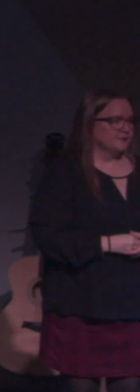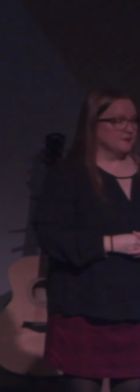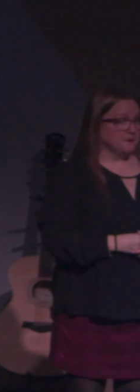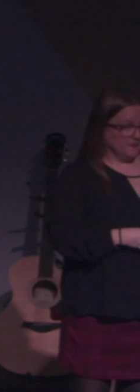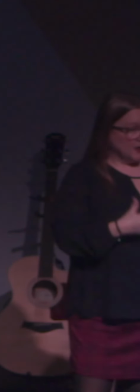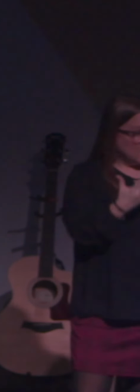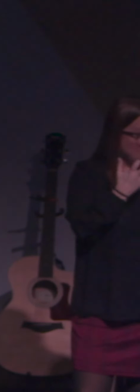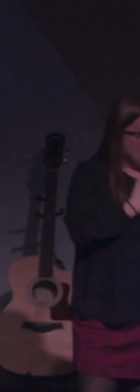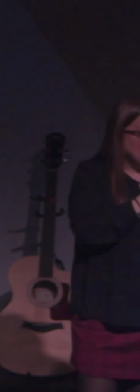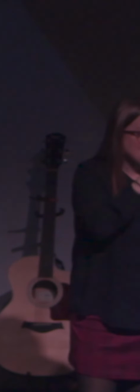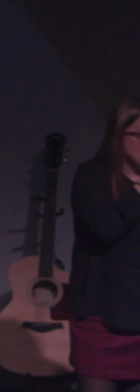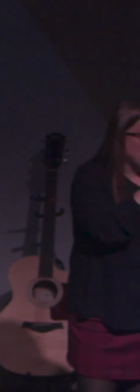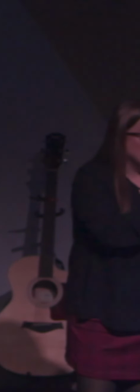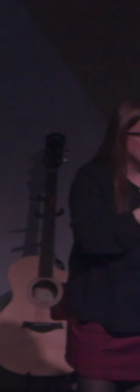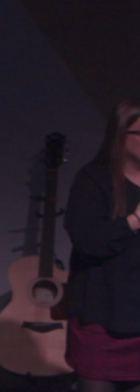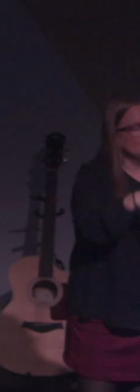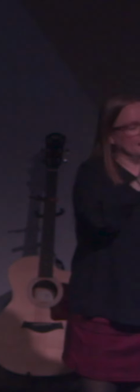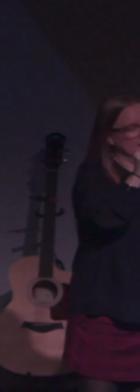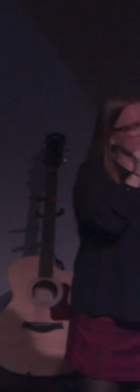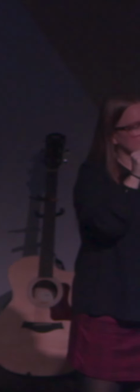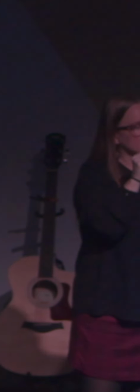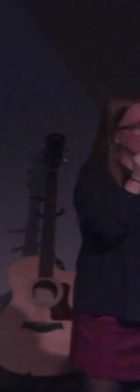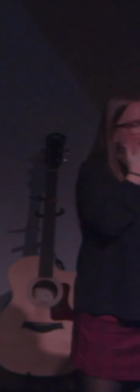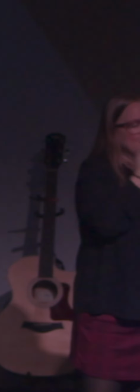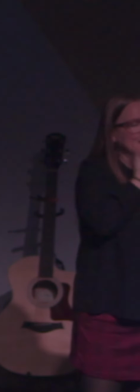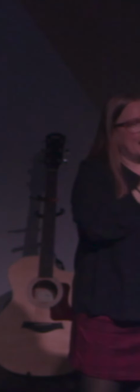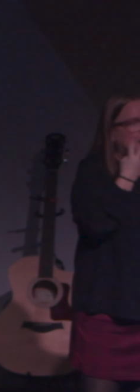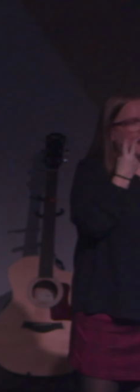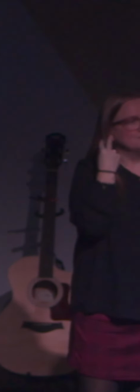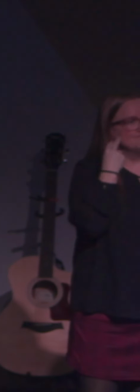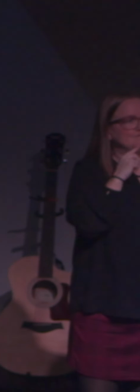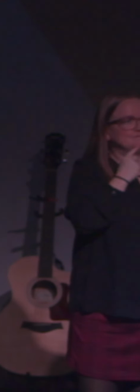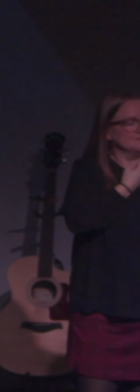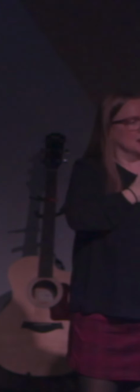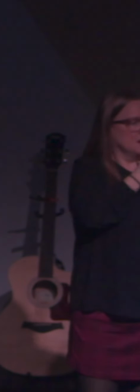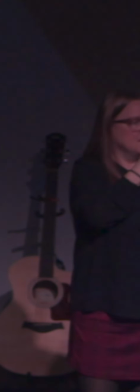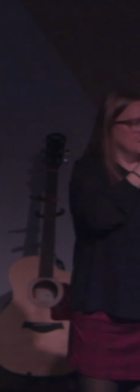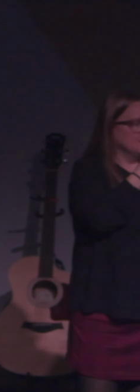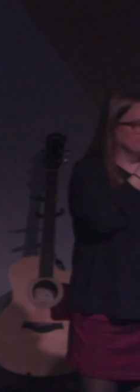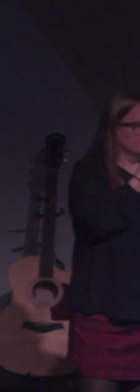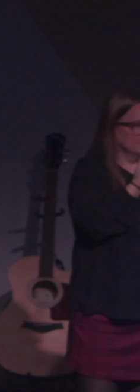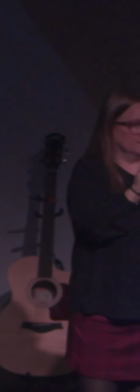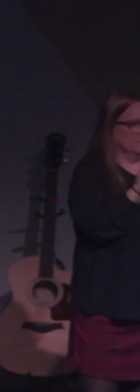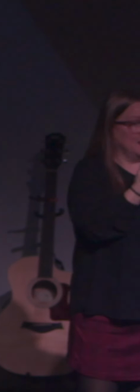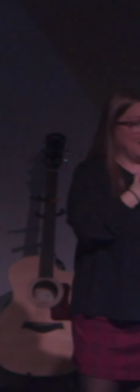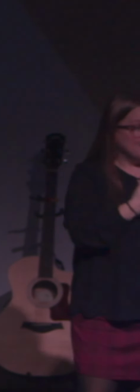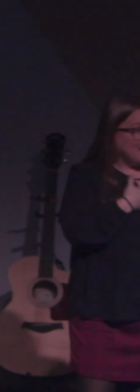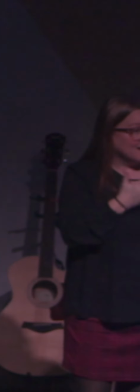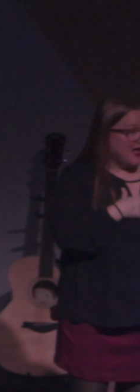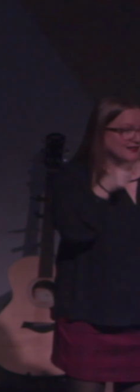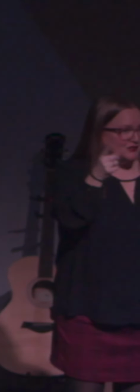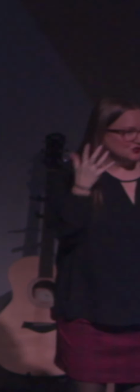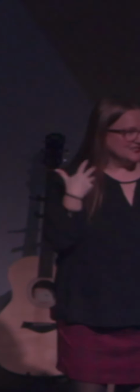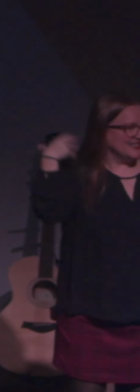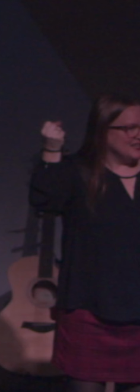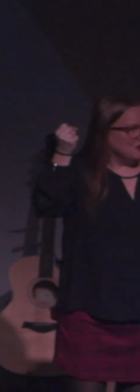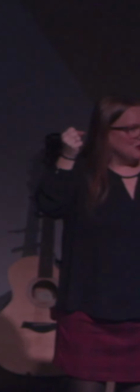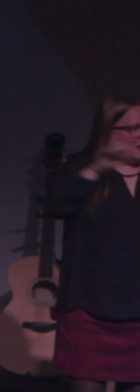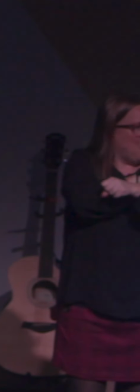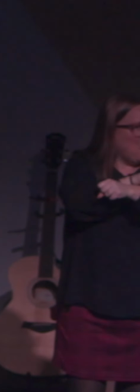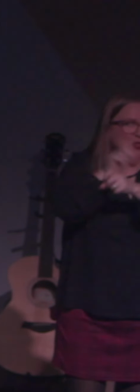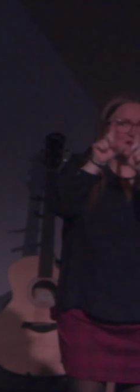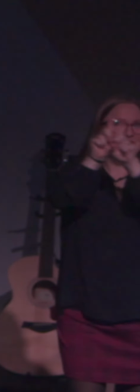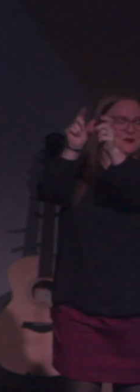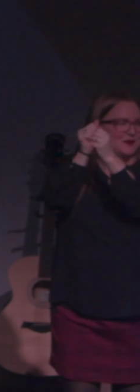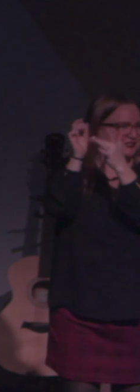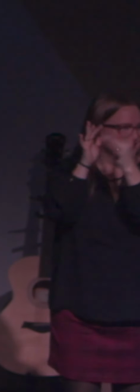Do I want my mom here with us? Absolutely. Every day I think about her. Am I glad that she's healed and whole and walking the streets with